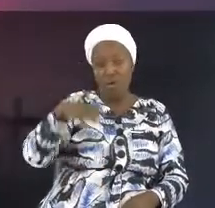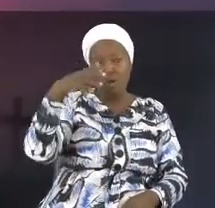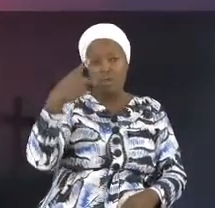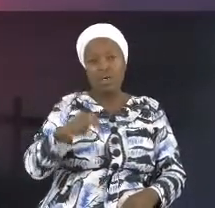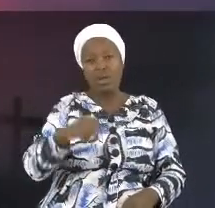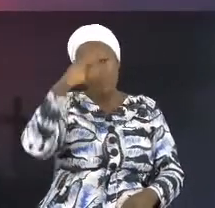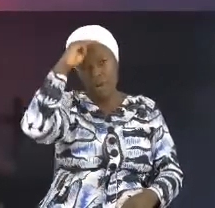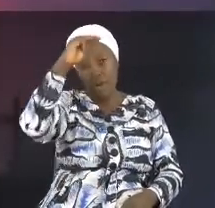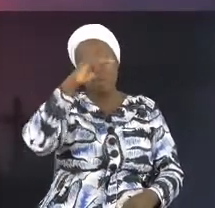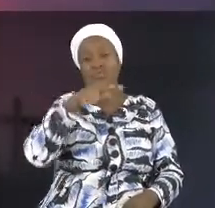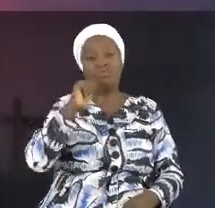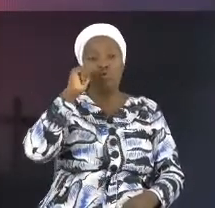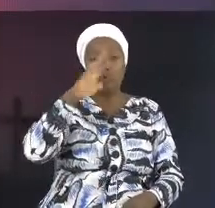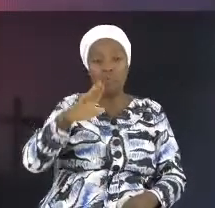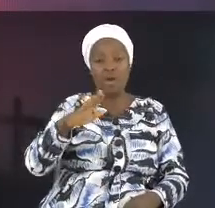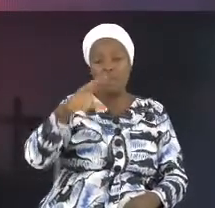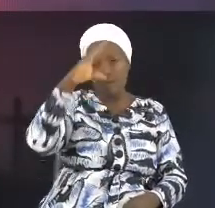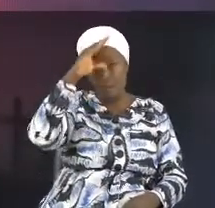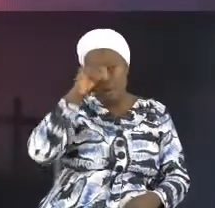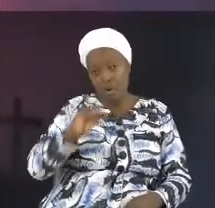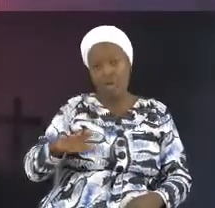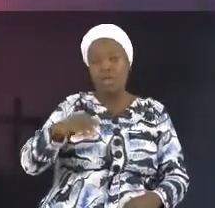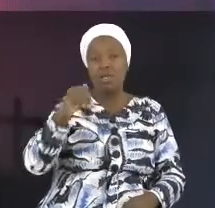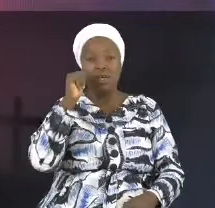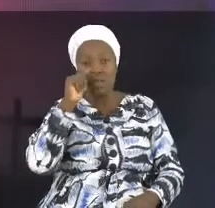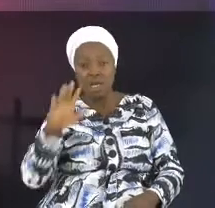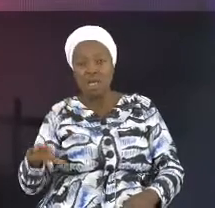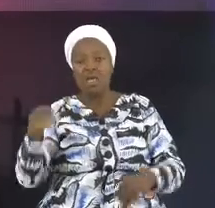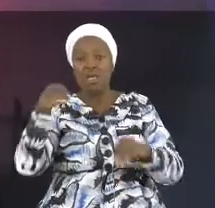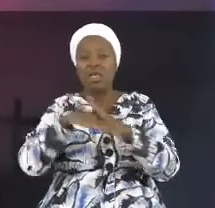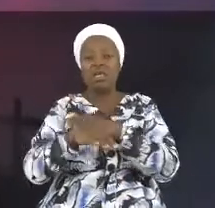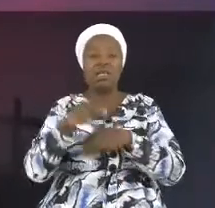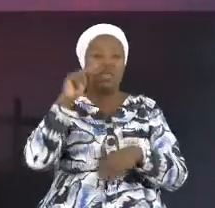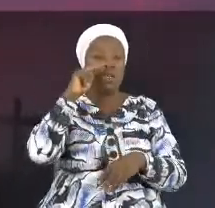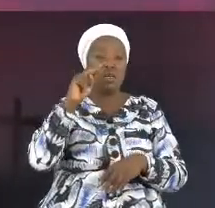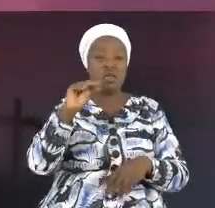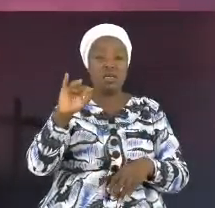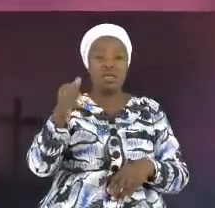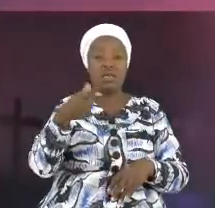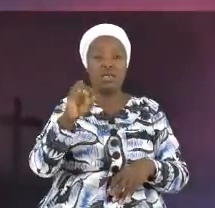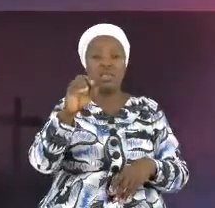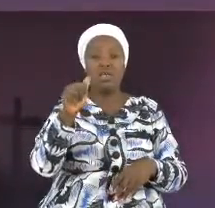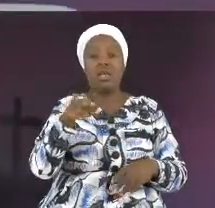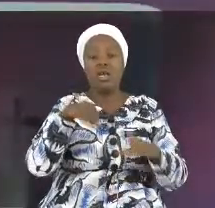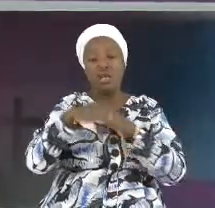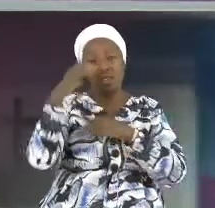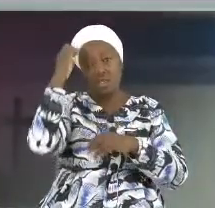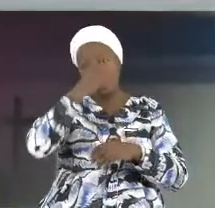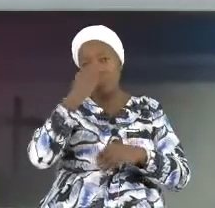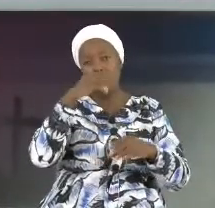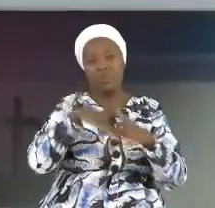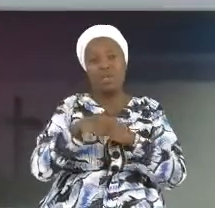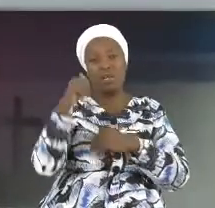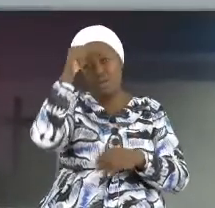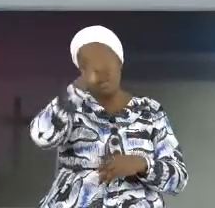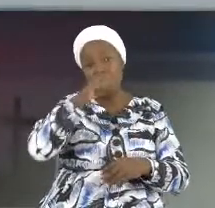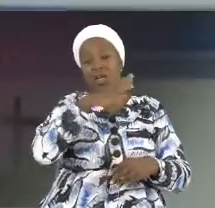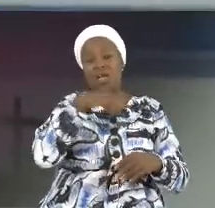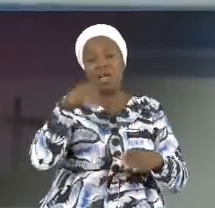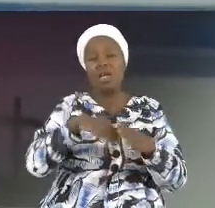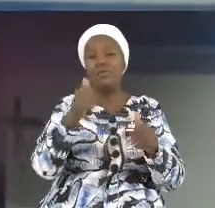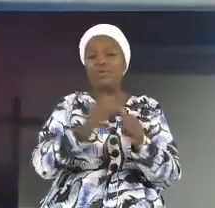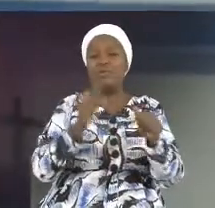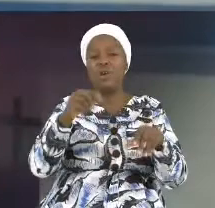the girl, the Nigerian, the African, the American, the European, everyone all over the world, in